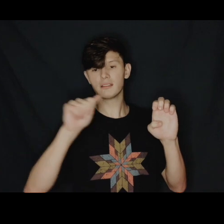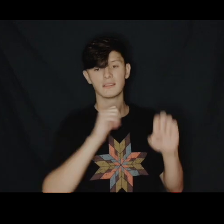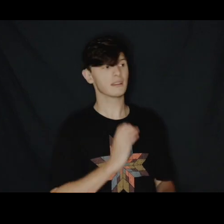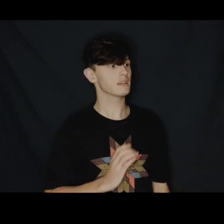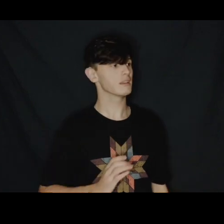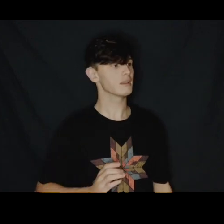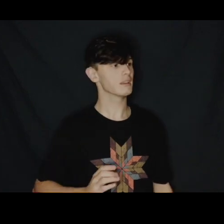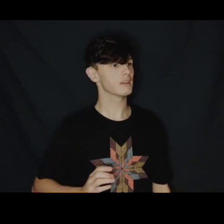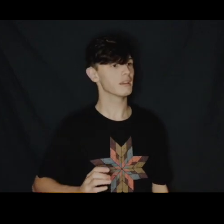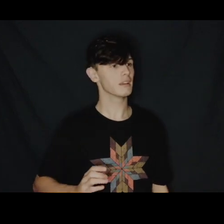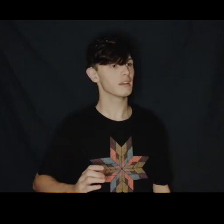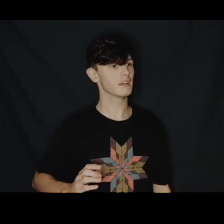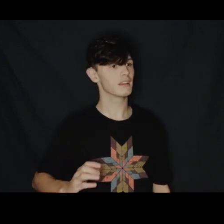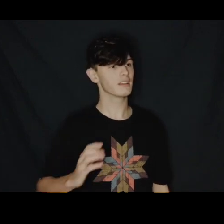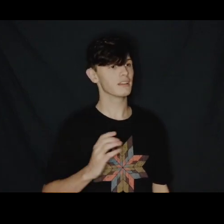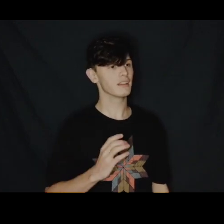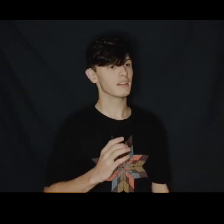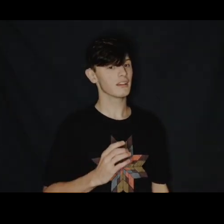Canigula, Christine.